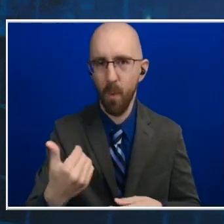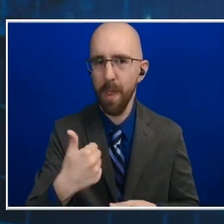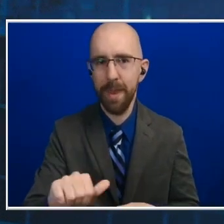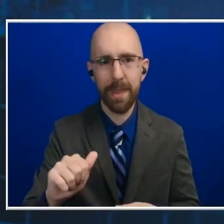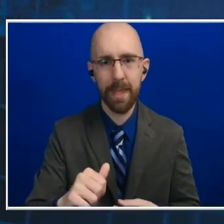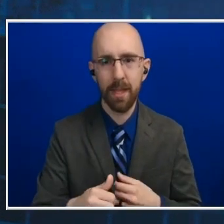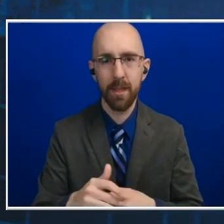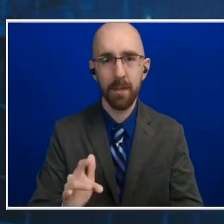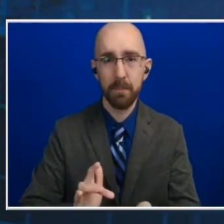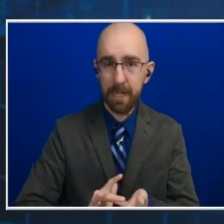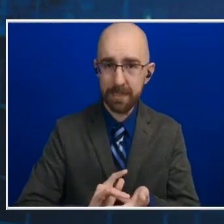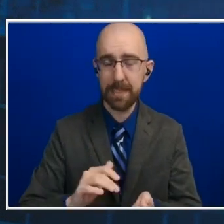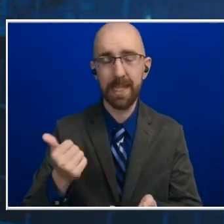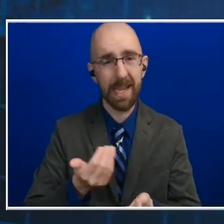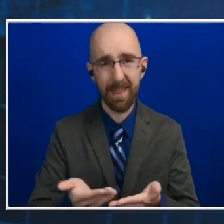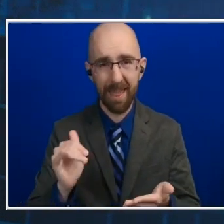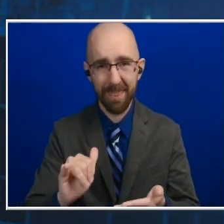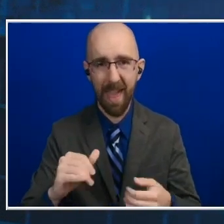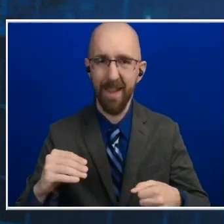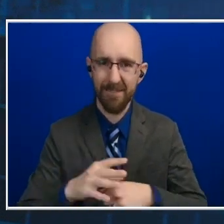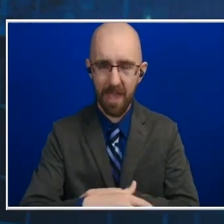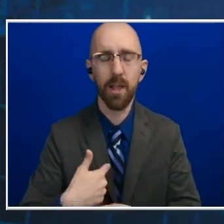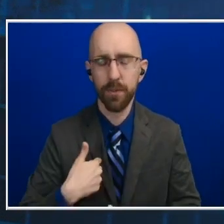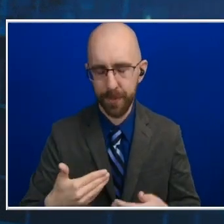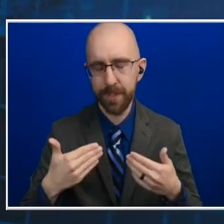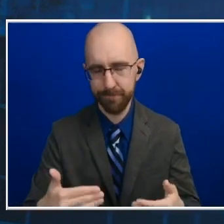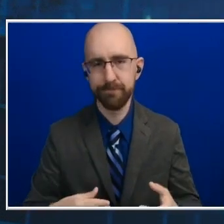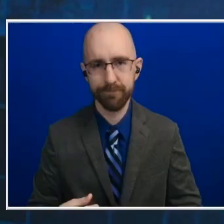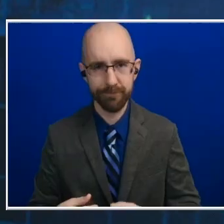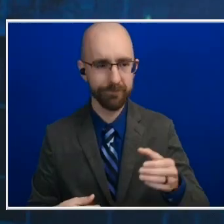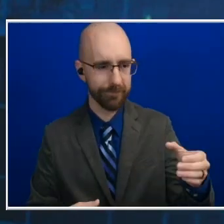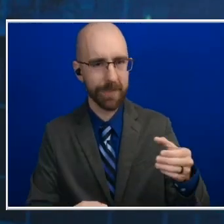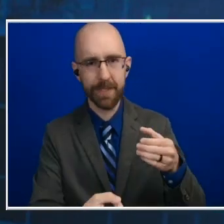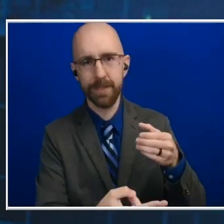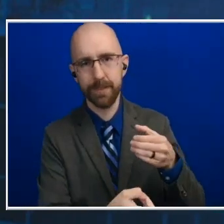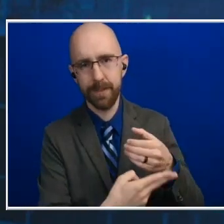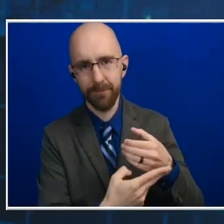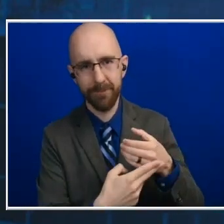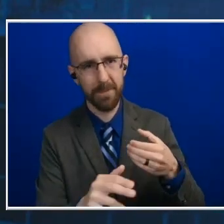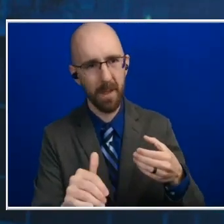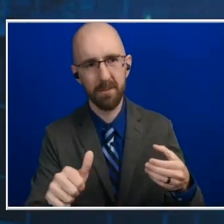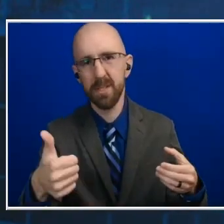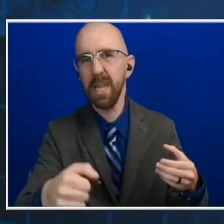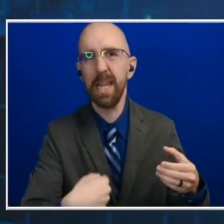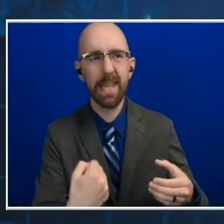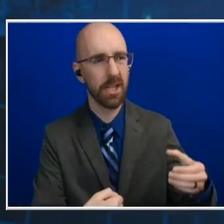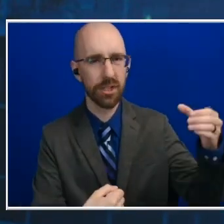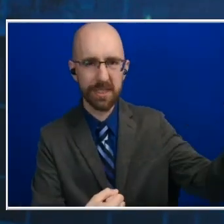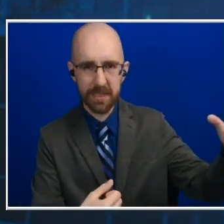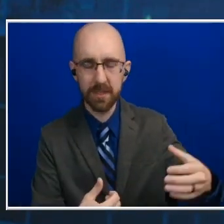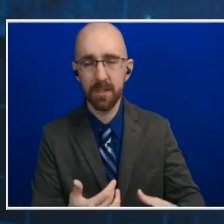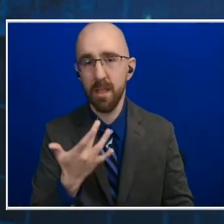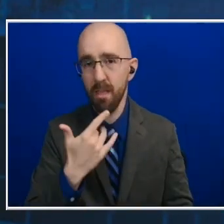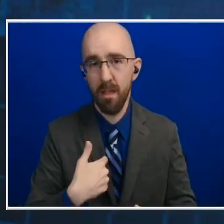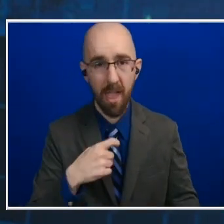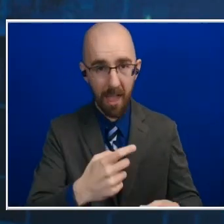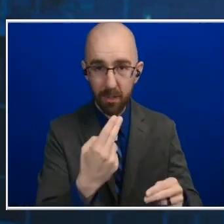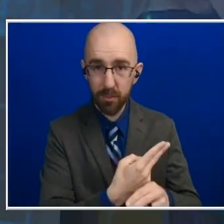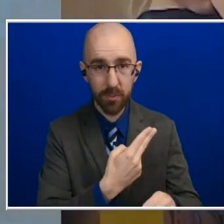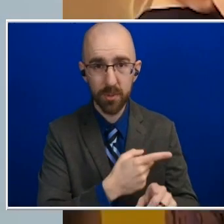anything. So I did. I had it, I think, banked for about 10 years, but luckily I never had to use it. I've got